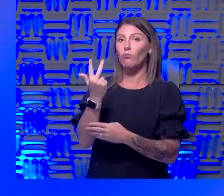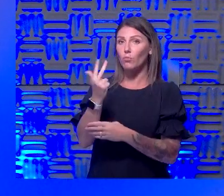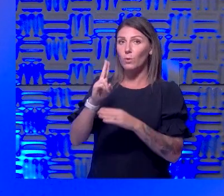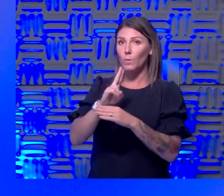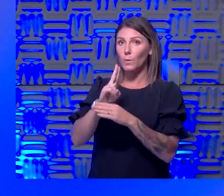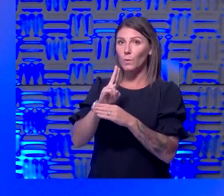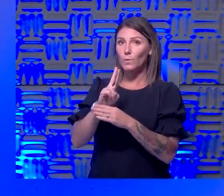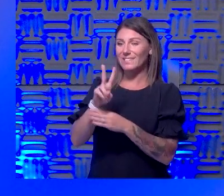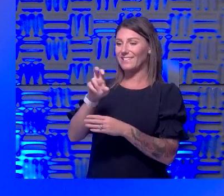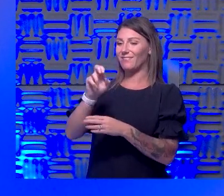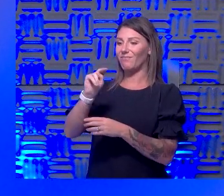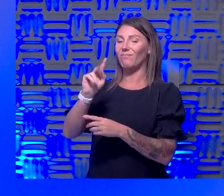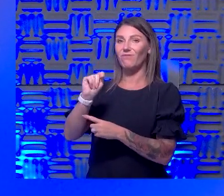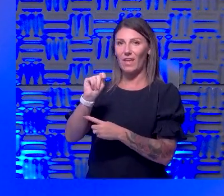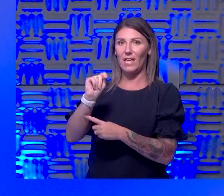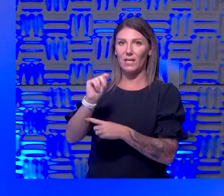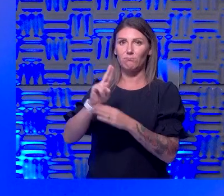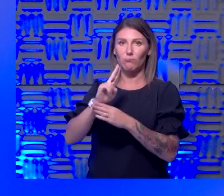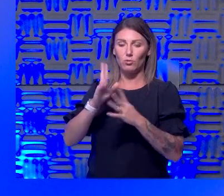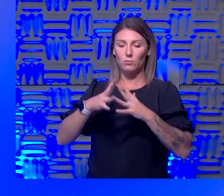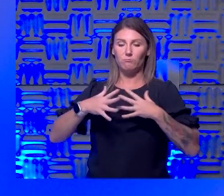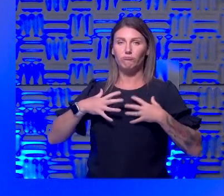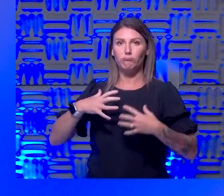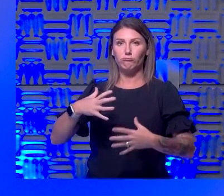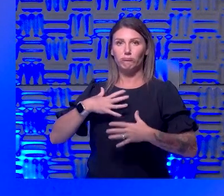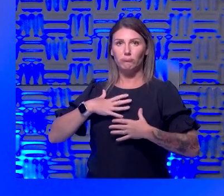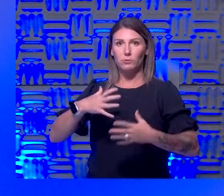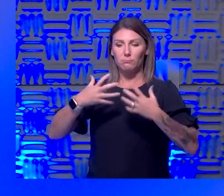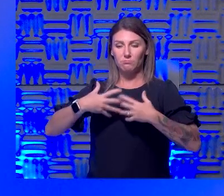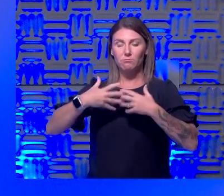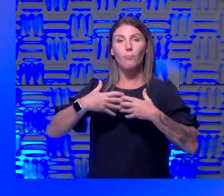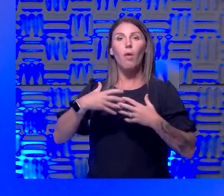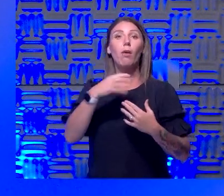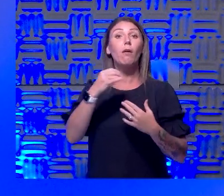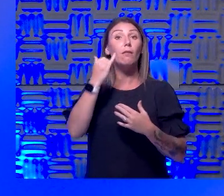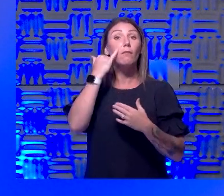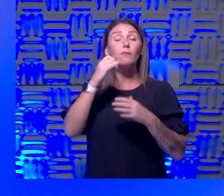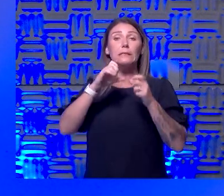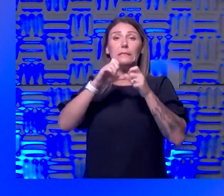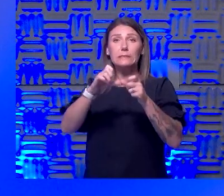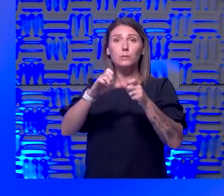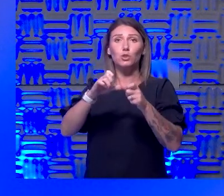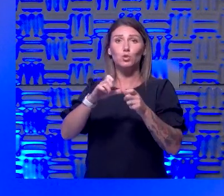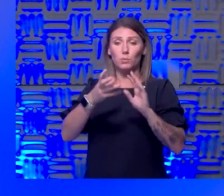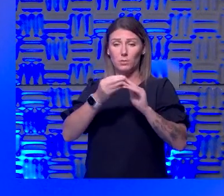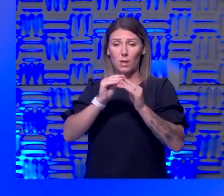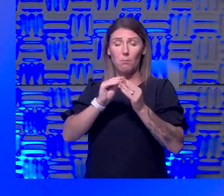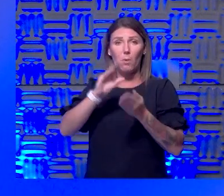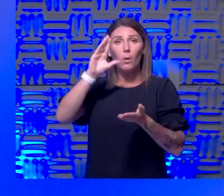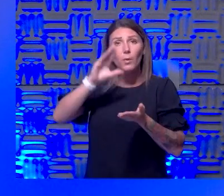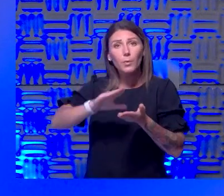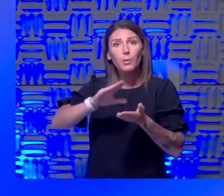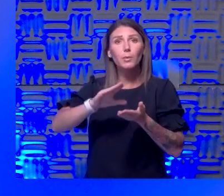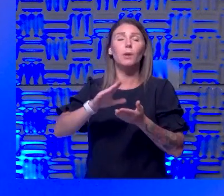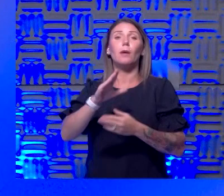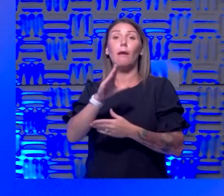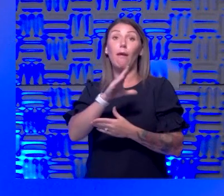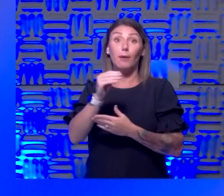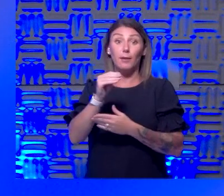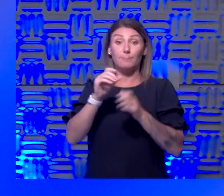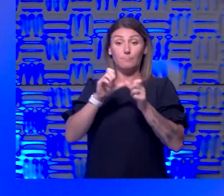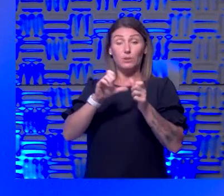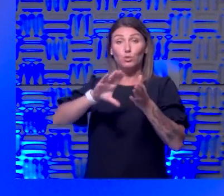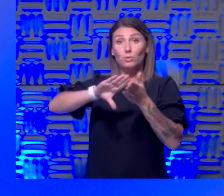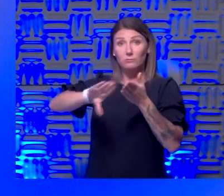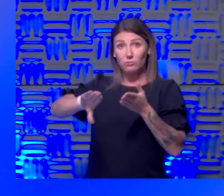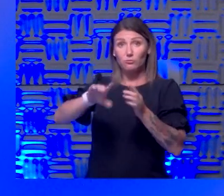ventilator. But, you know, if we can keep those numbers low and continue to get discharges, I think that's a good